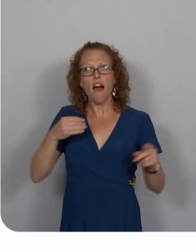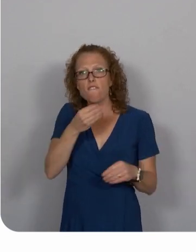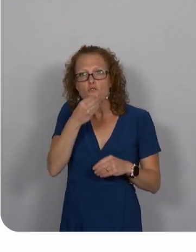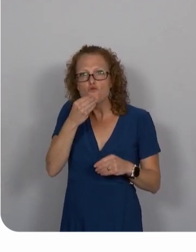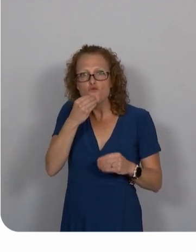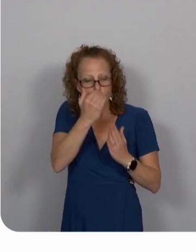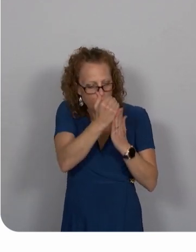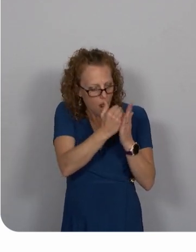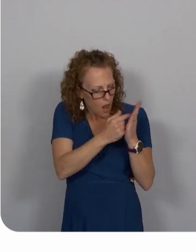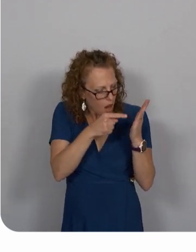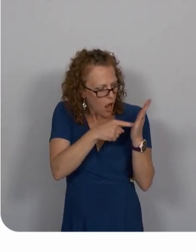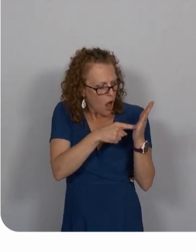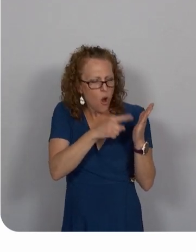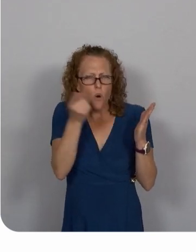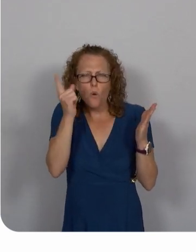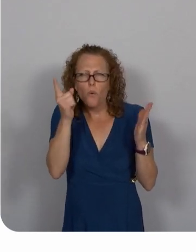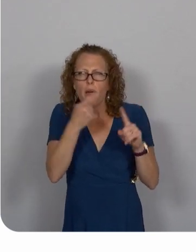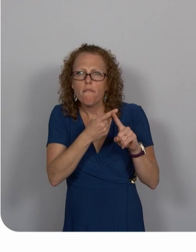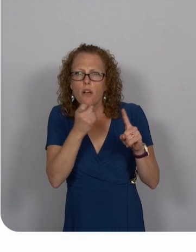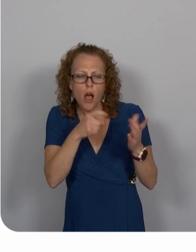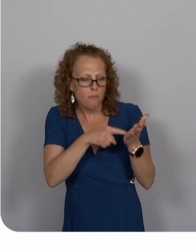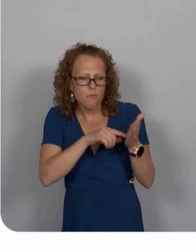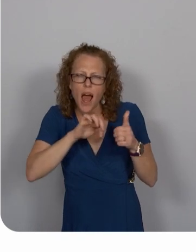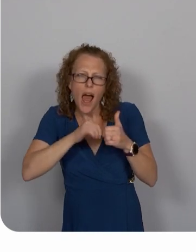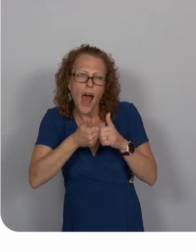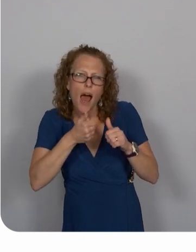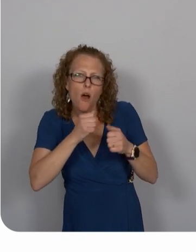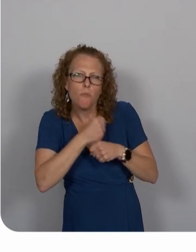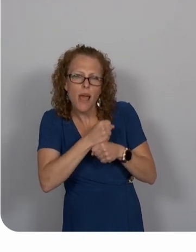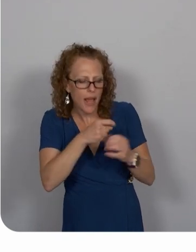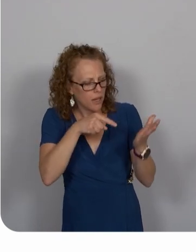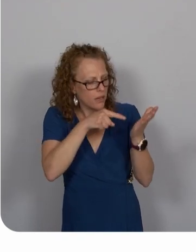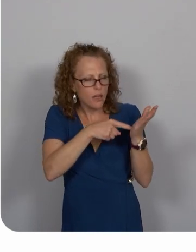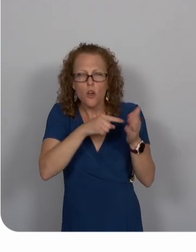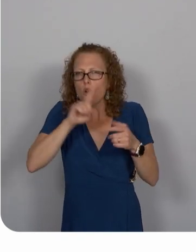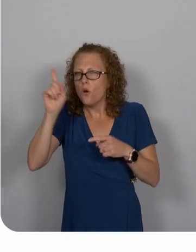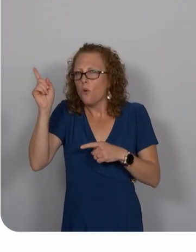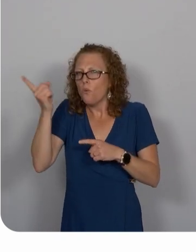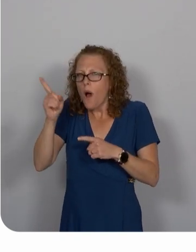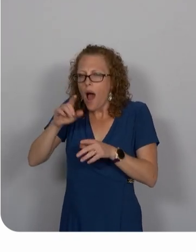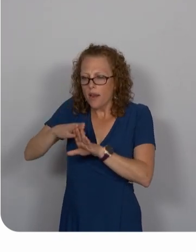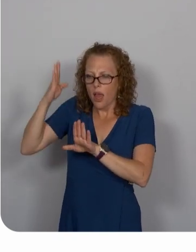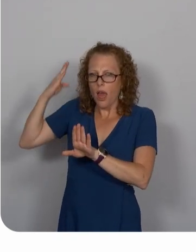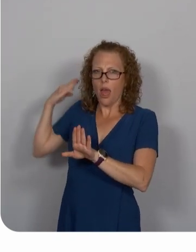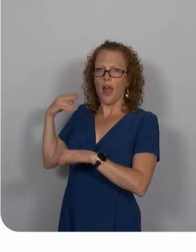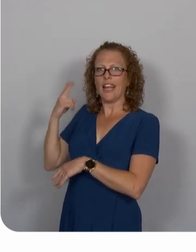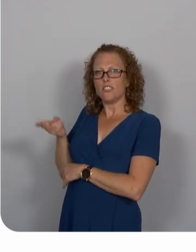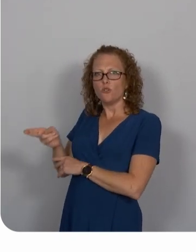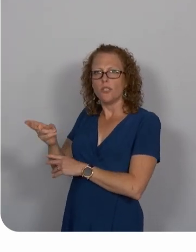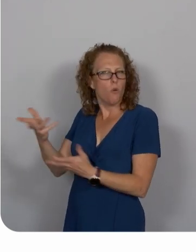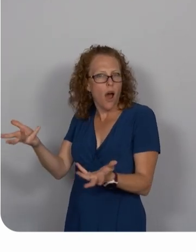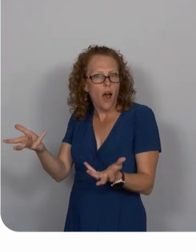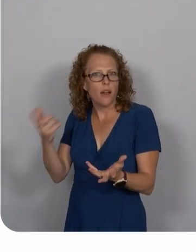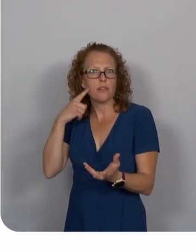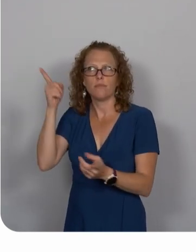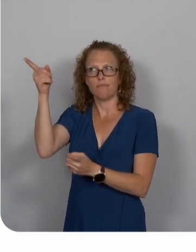Francisco, Meta AI can help ensure you have access to the most up-to-date information through the power of search.